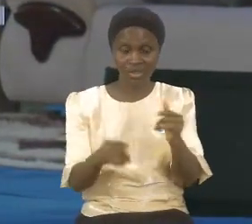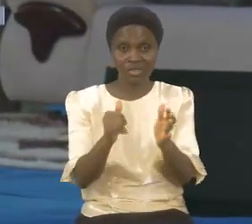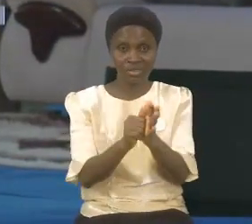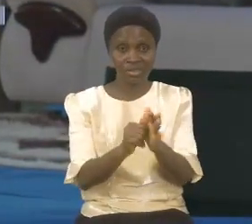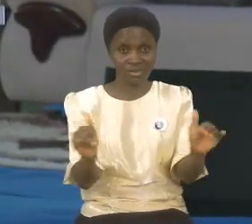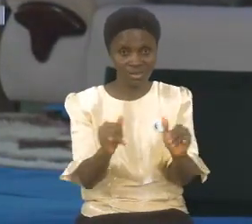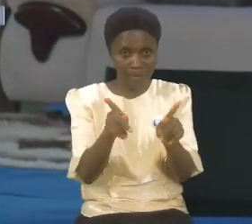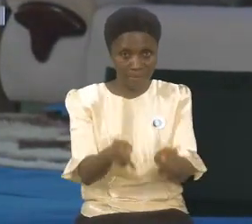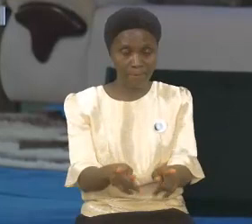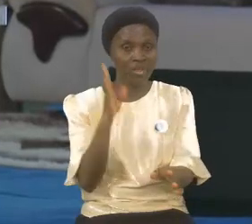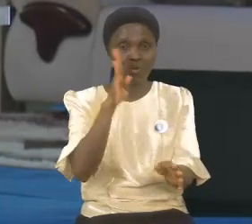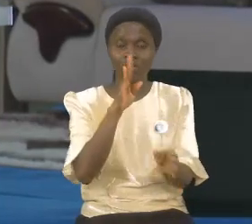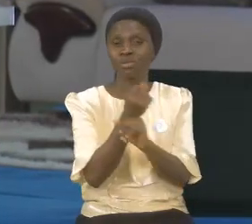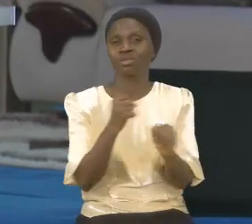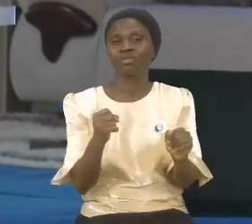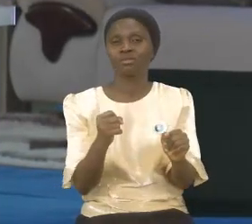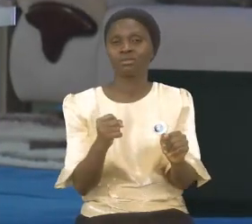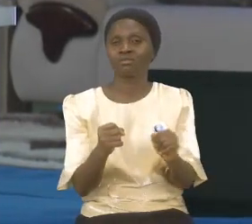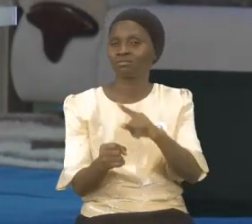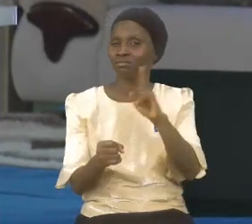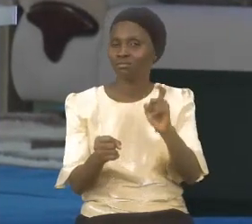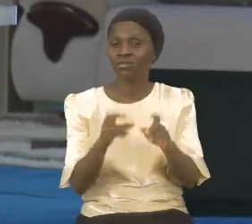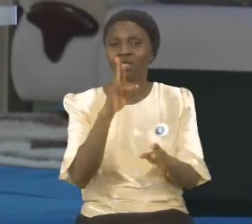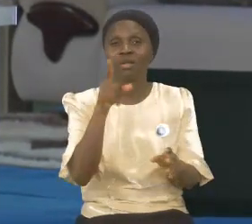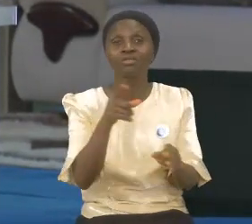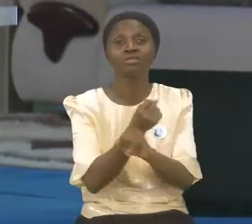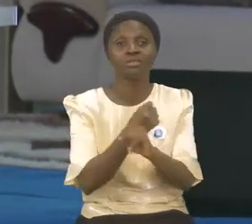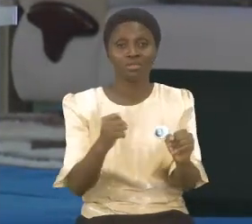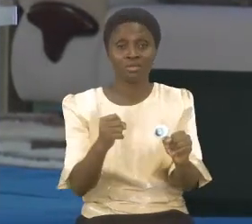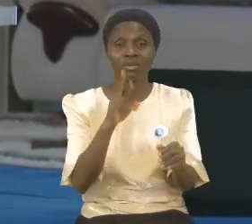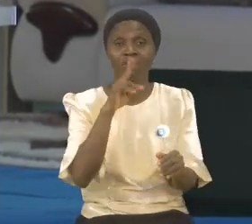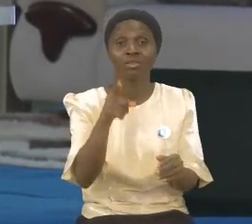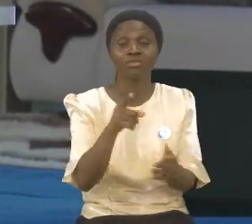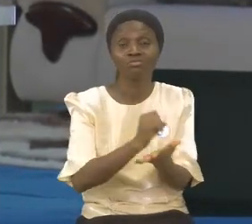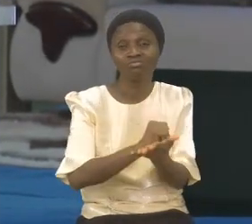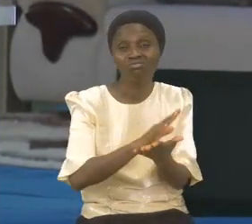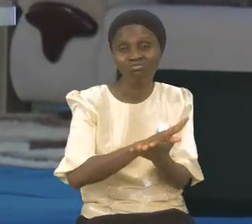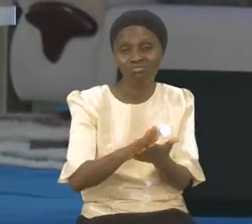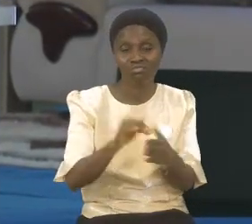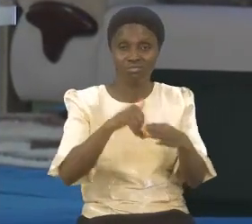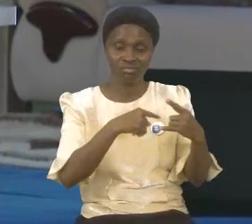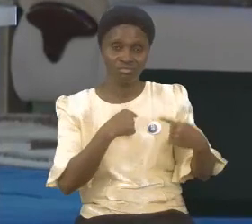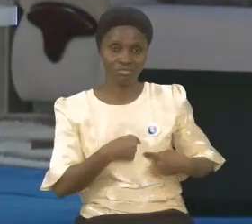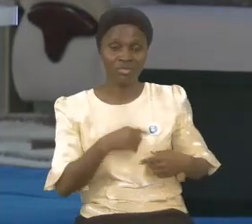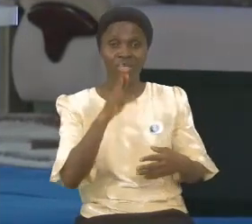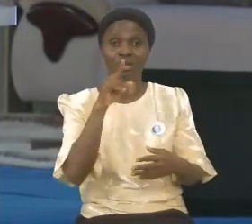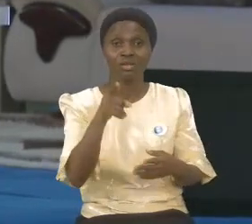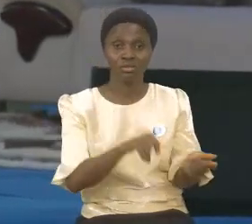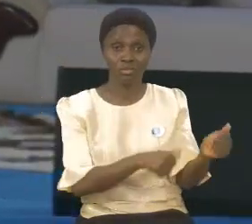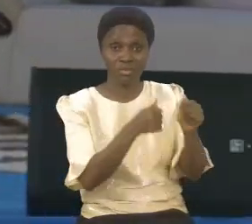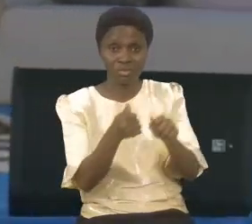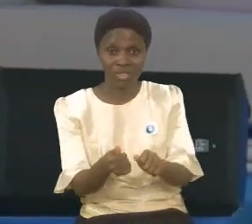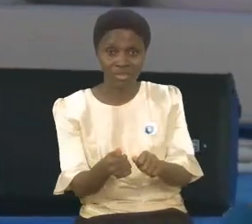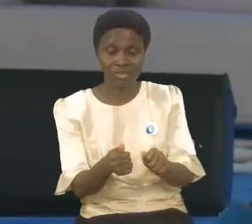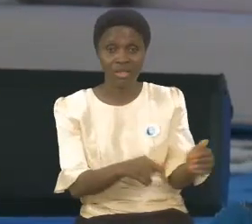saved? Are you keeping saved? Are you sanctified? Are you keeping sanctified? Have you been baptized,